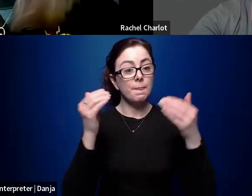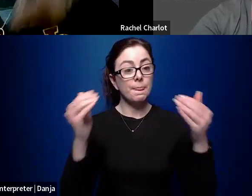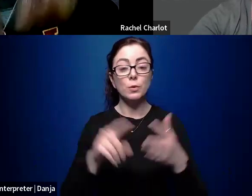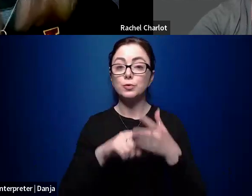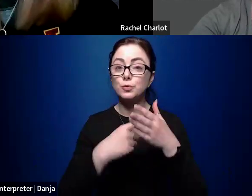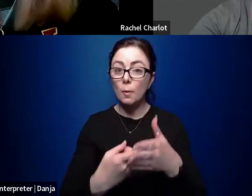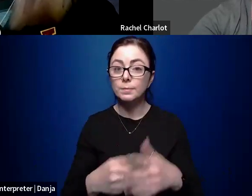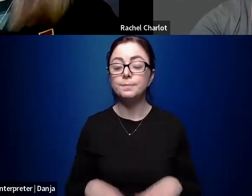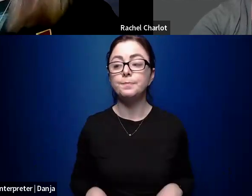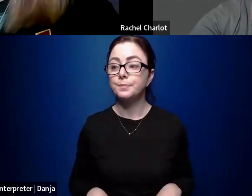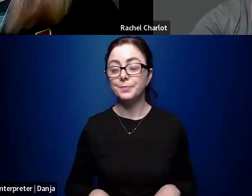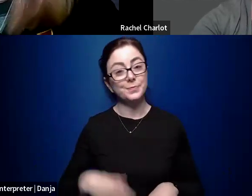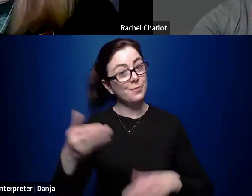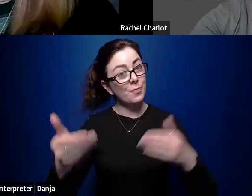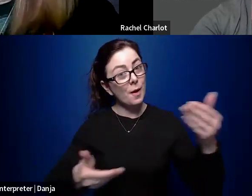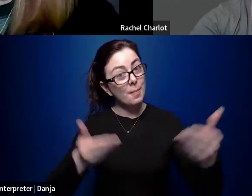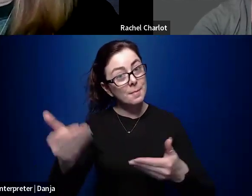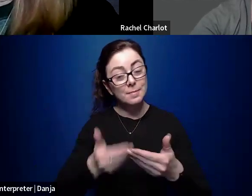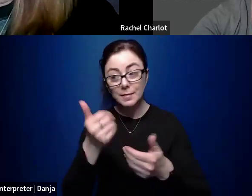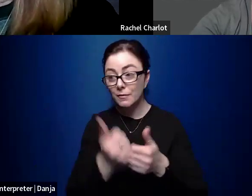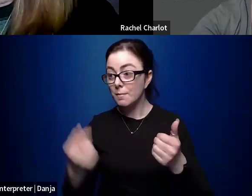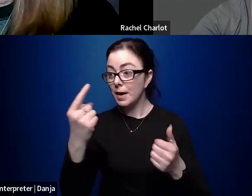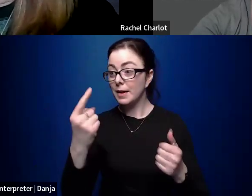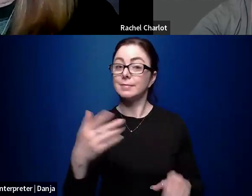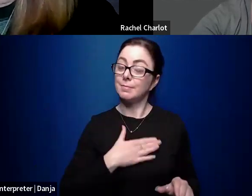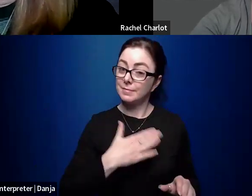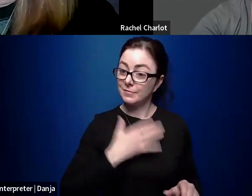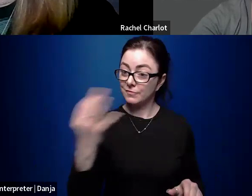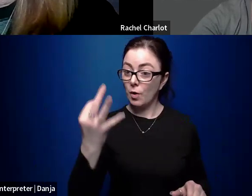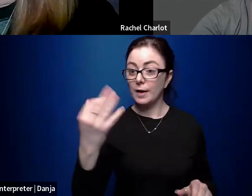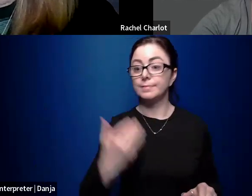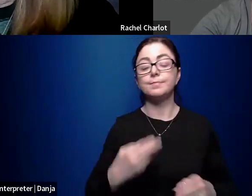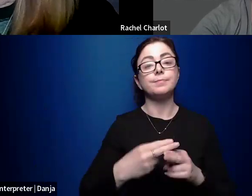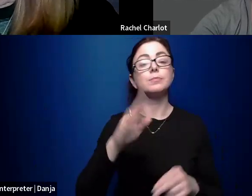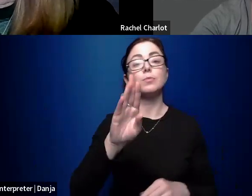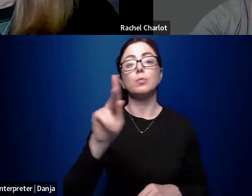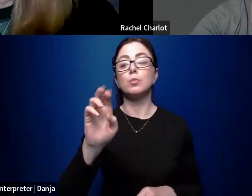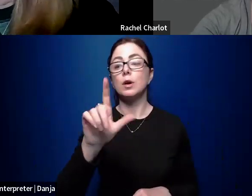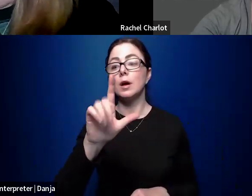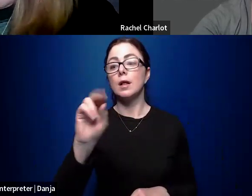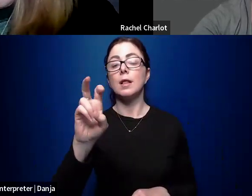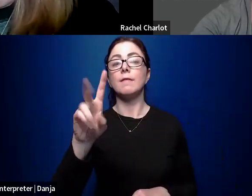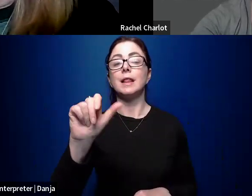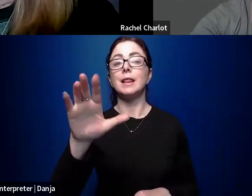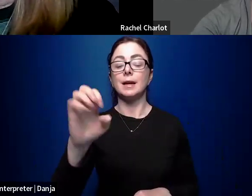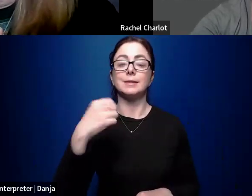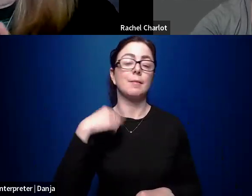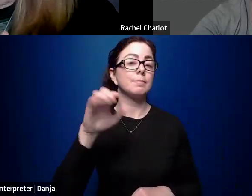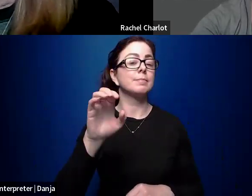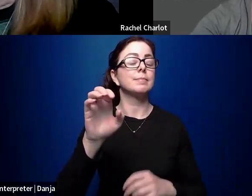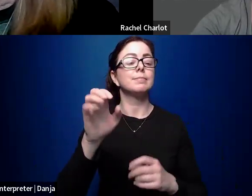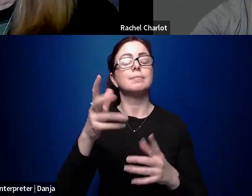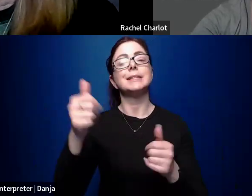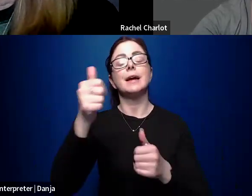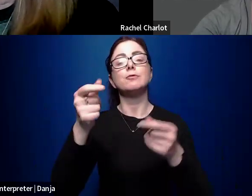Welcome, everybody, and happy Friday. I'm Brooke Lovelace. I'm the Executive Director of the Iowa Developmental Disabilities Council. Thank you